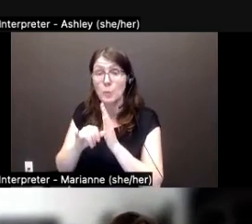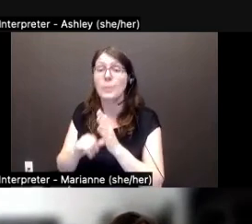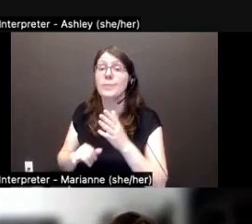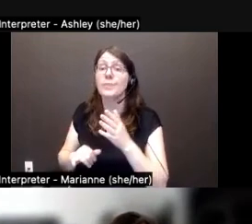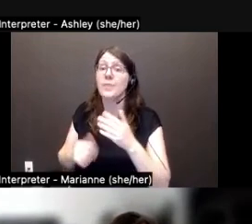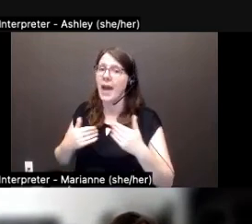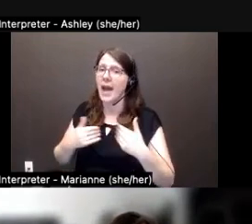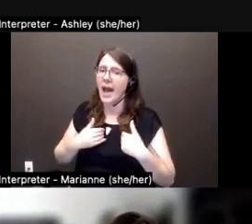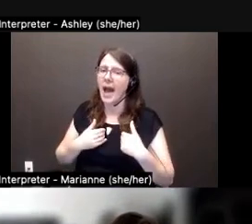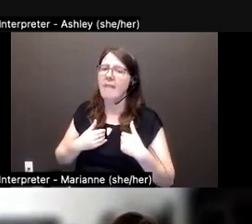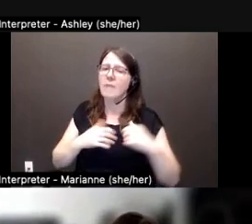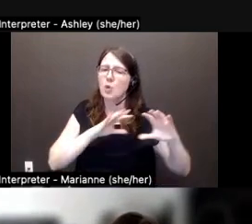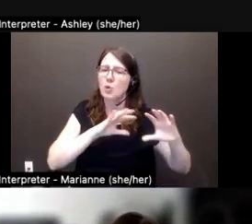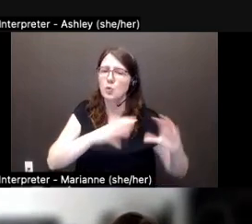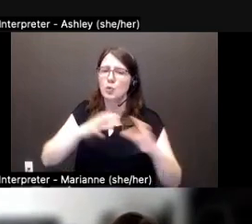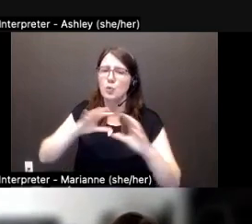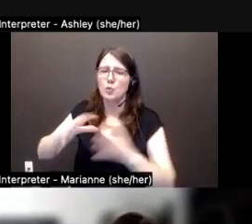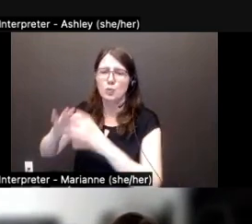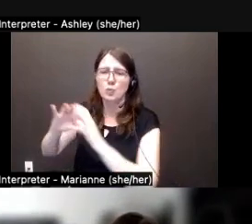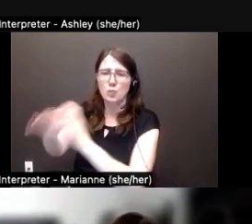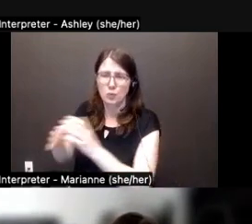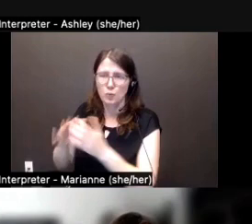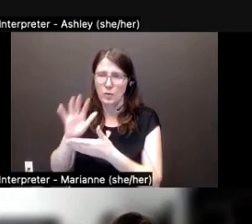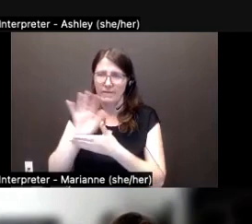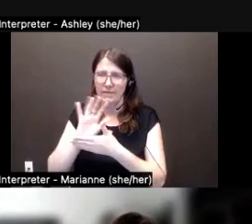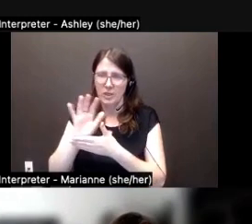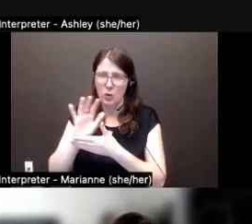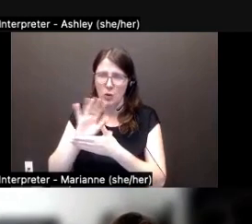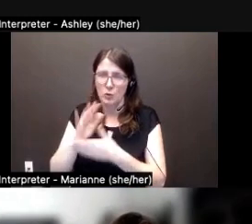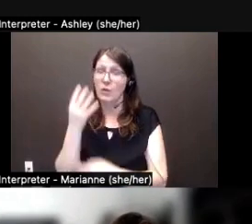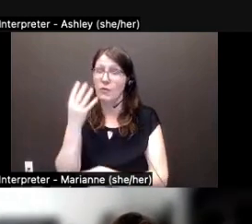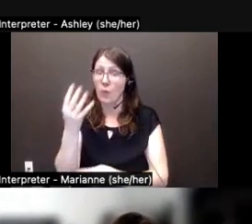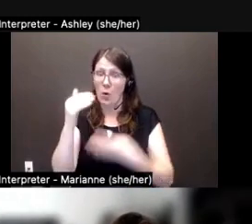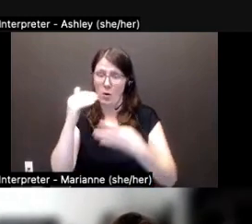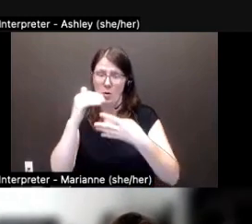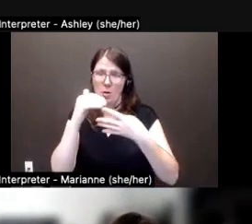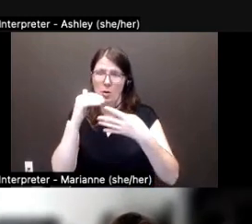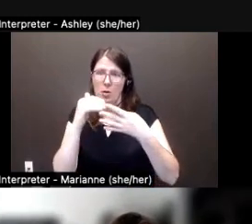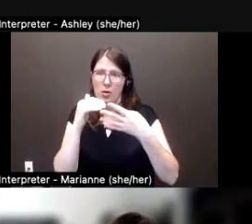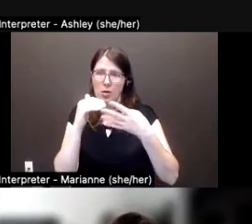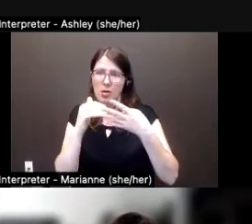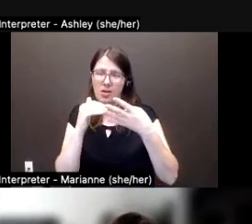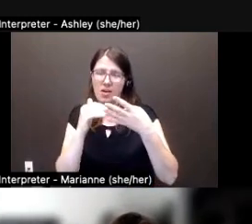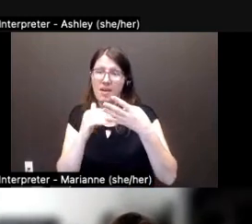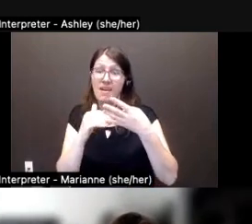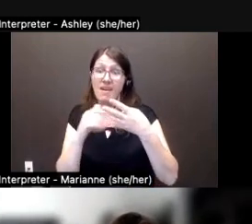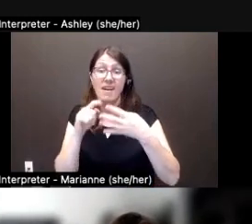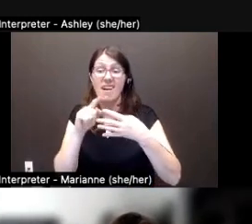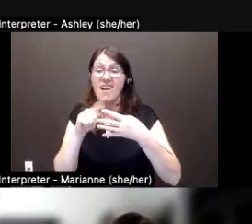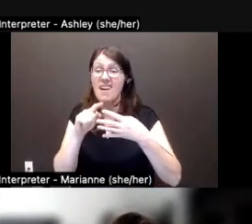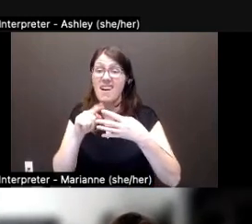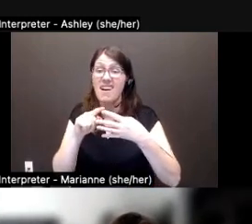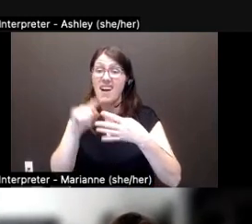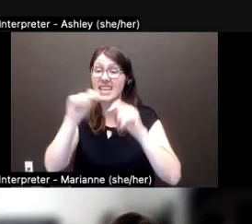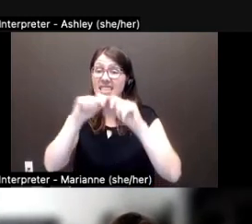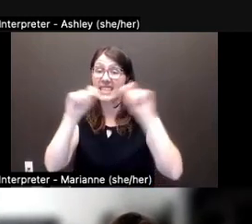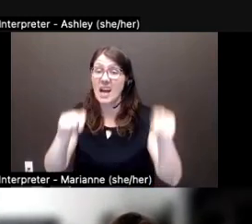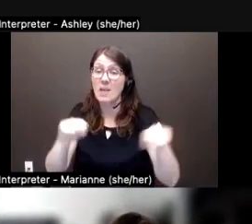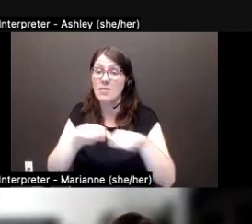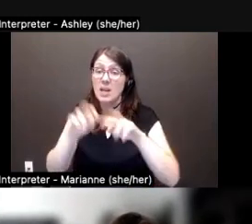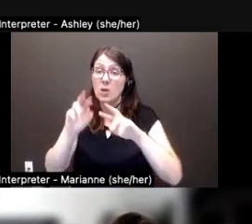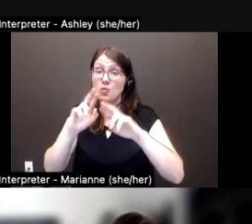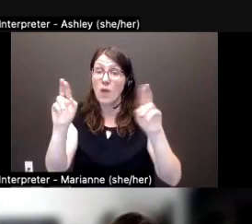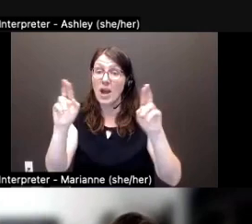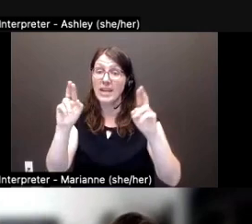So once the idea is conceptualized, I no longer have to go now to a